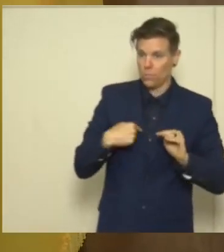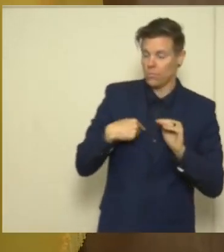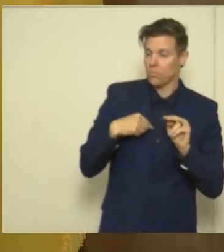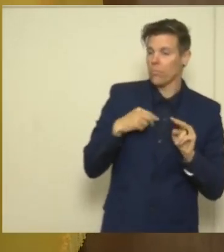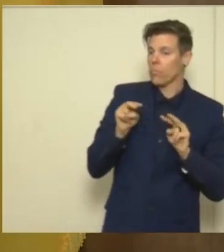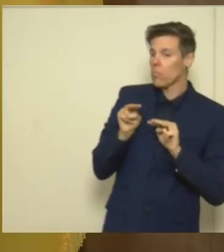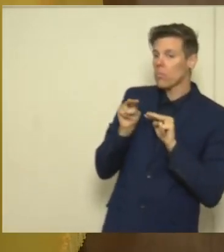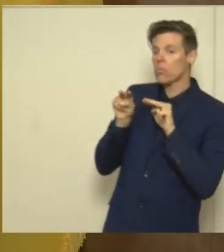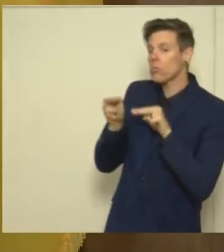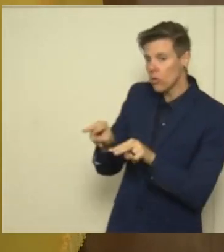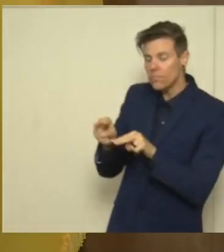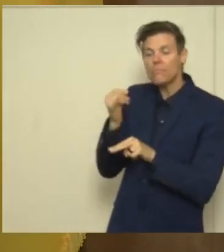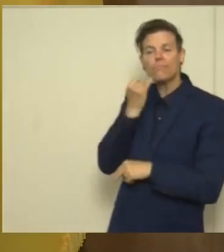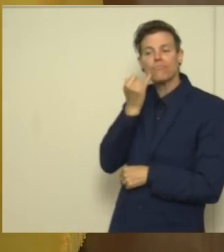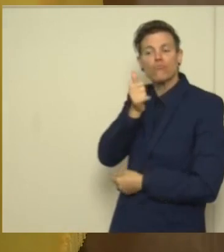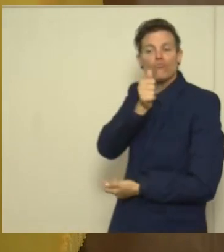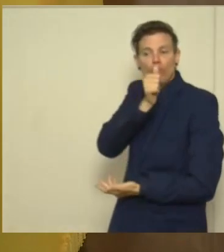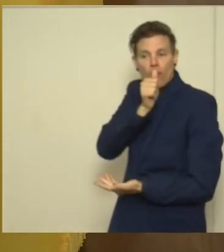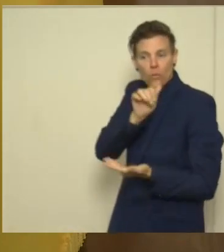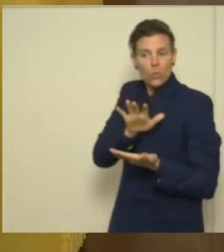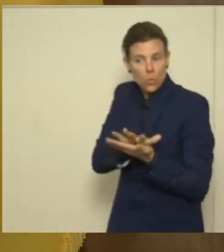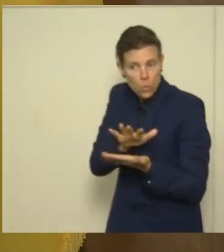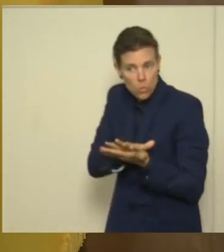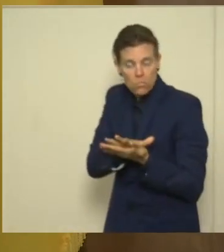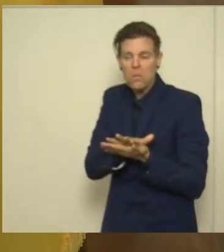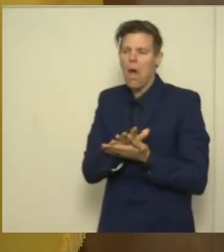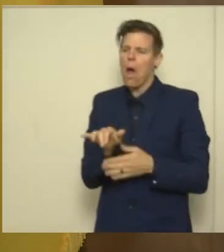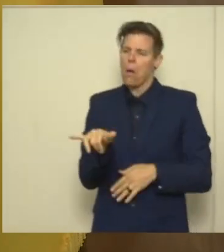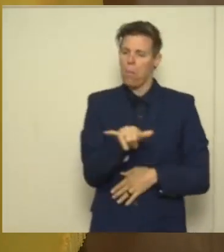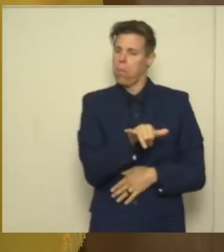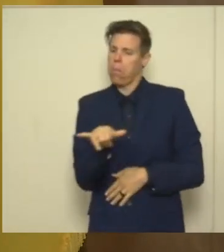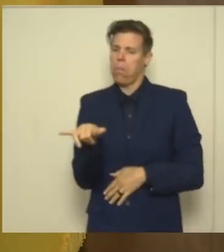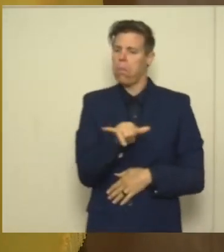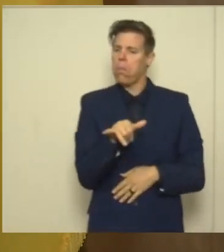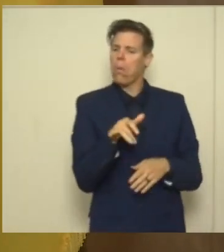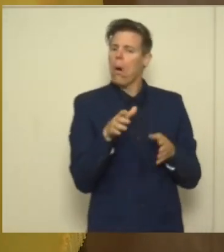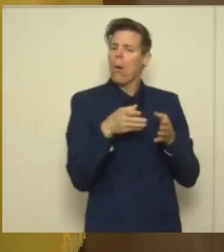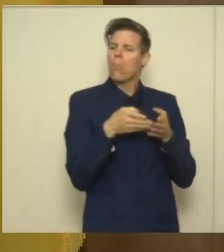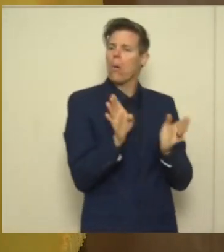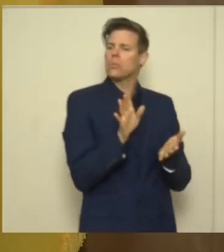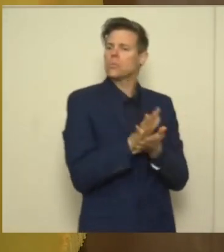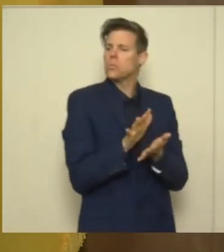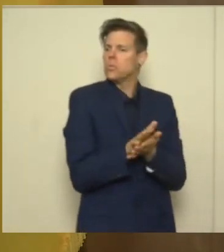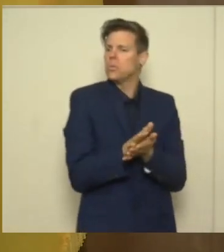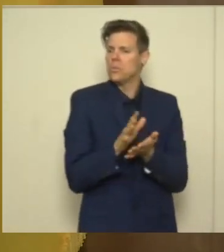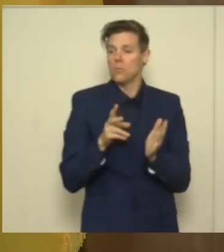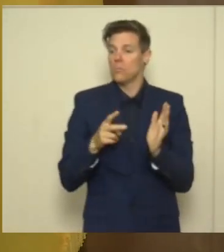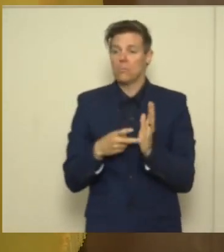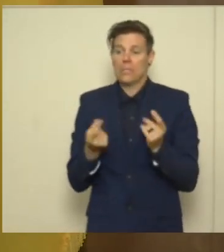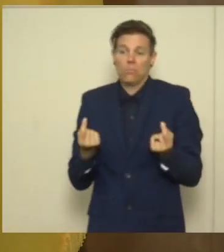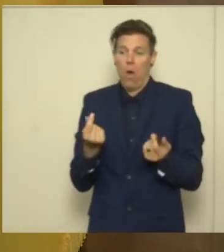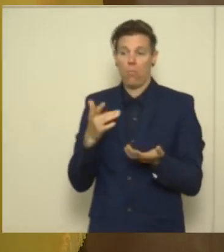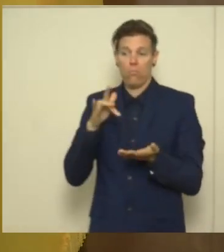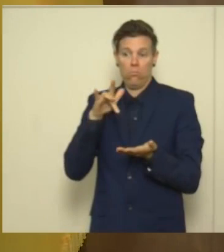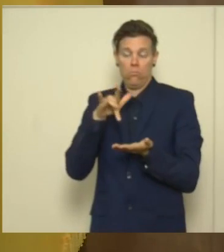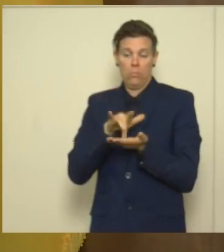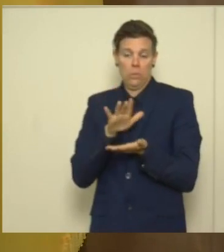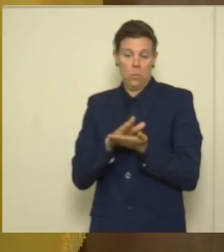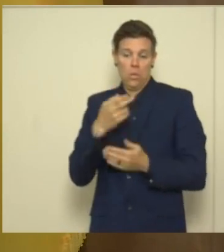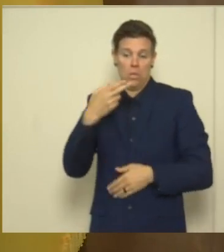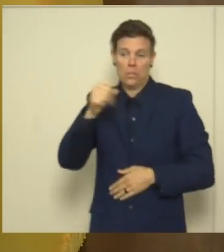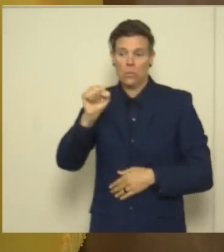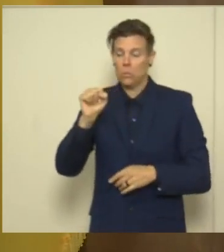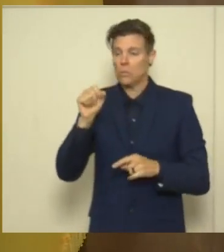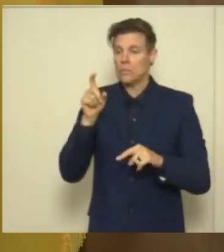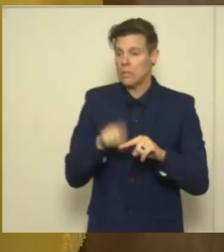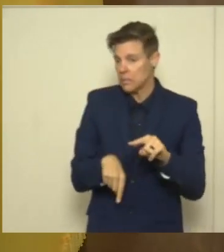schools, then mid-schoolers and high schoolers can't go to private school. That in counties with a positivity rate above